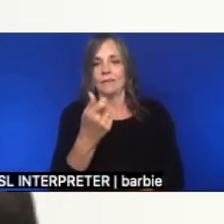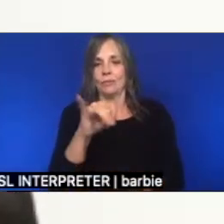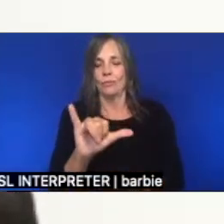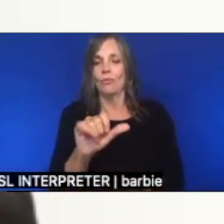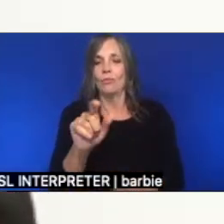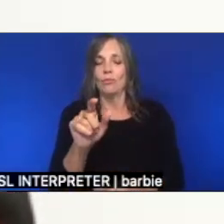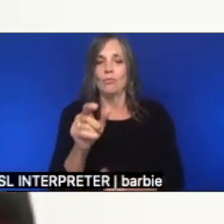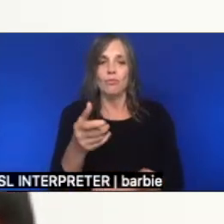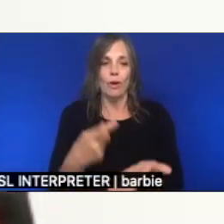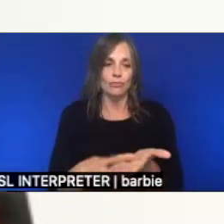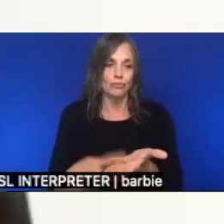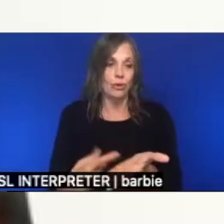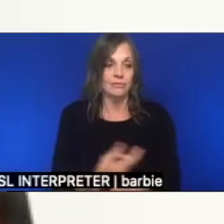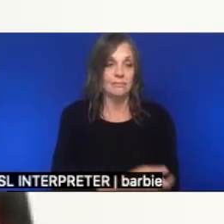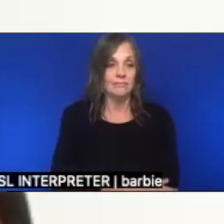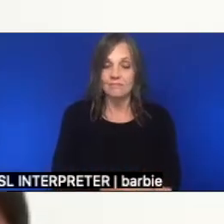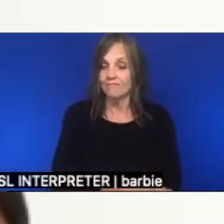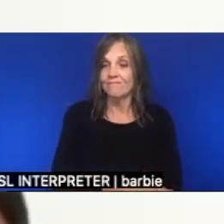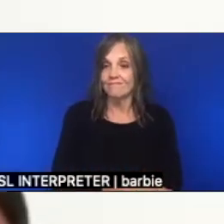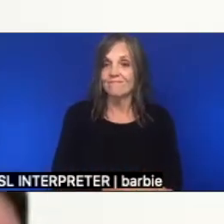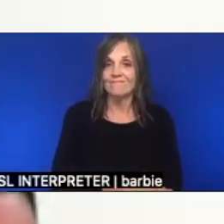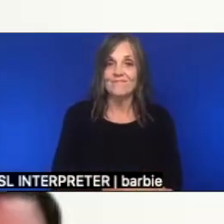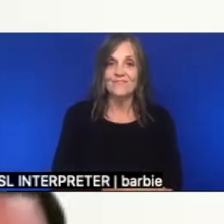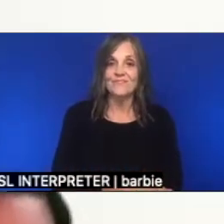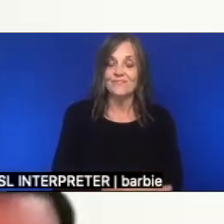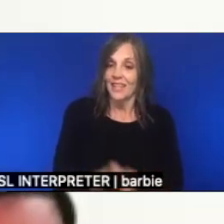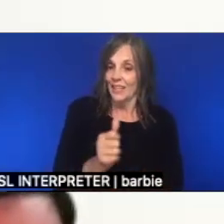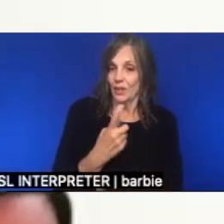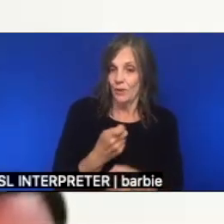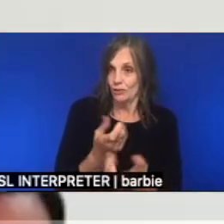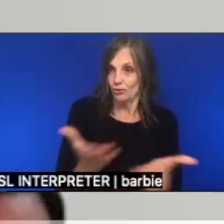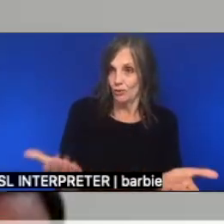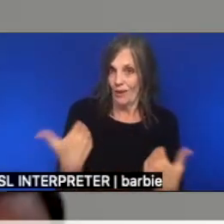And now I'm up for any question that you might have.